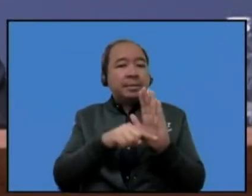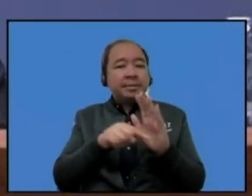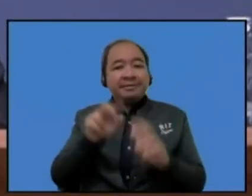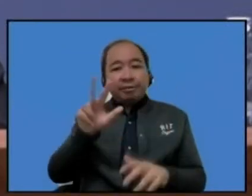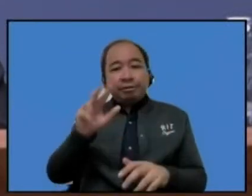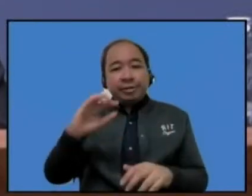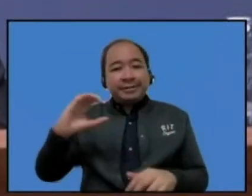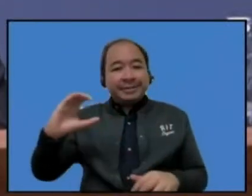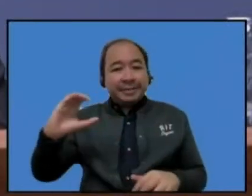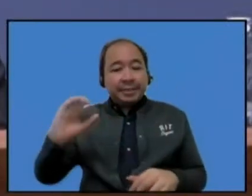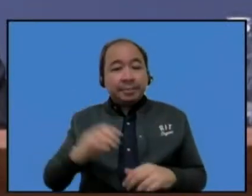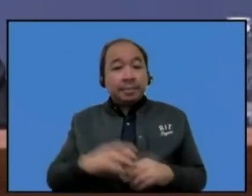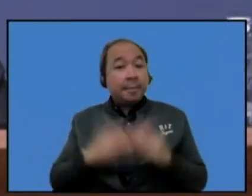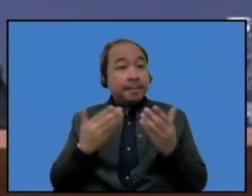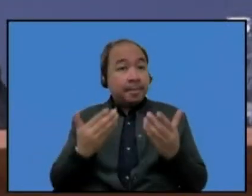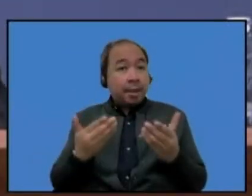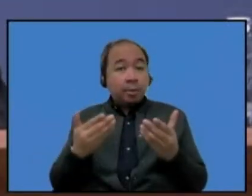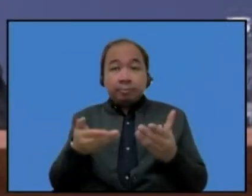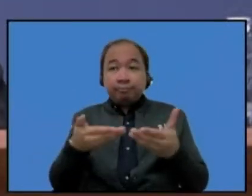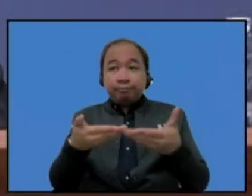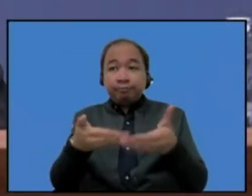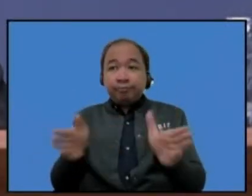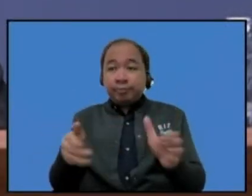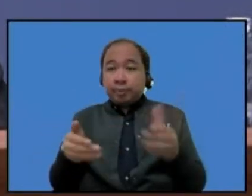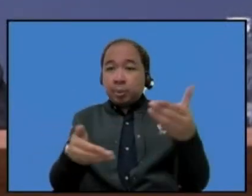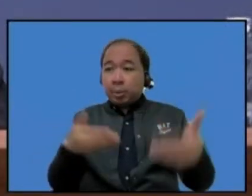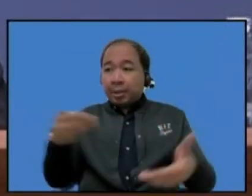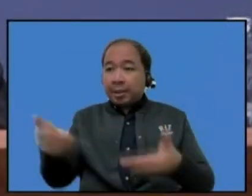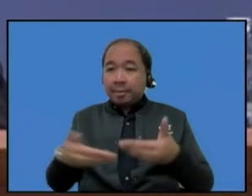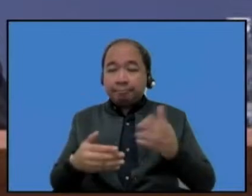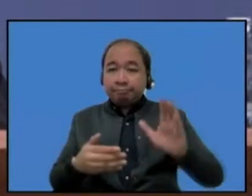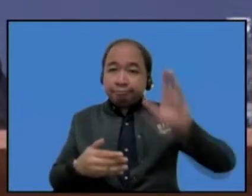now open the floor for statement from the floor.